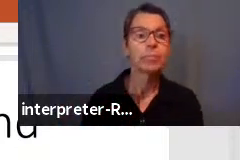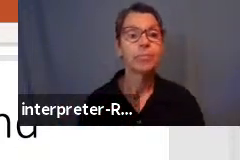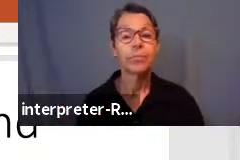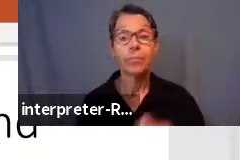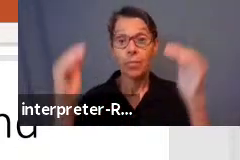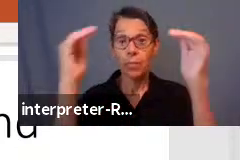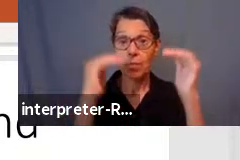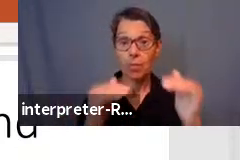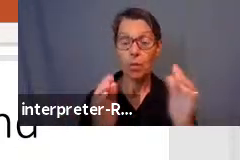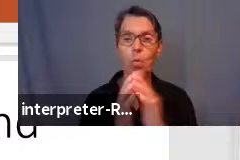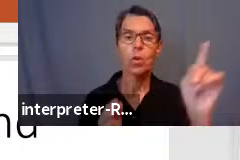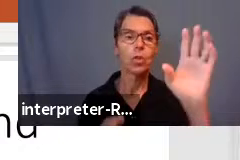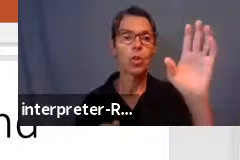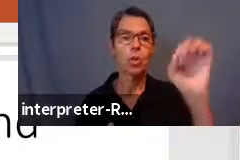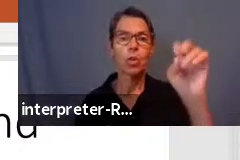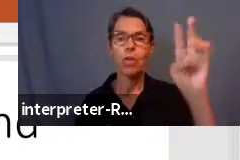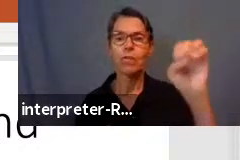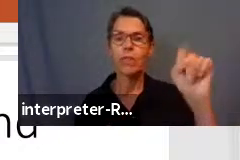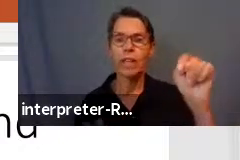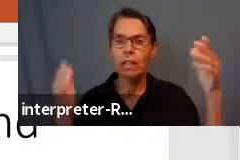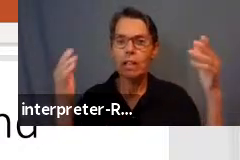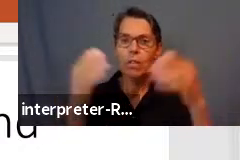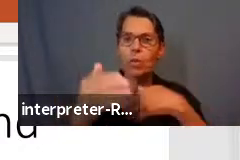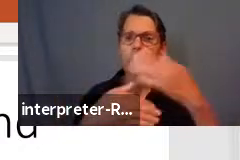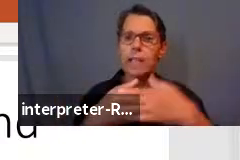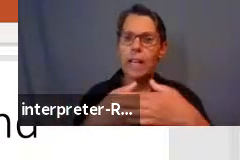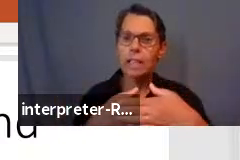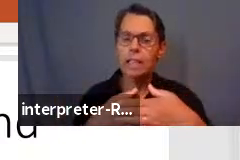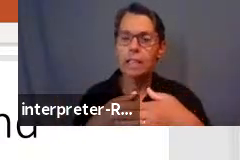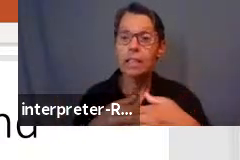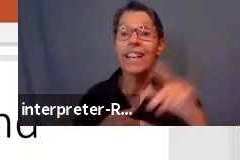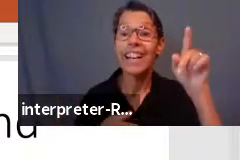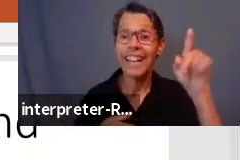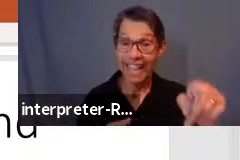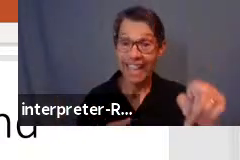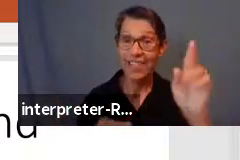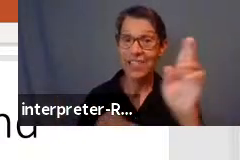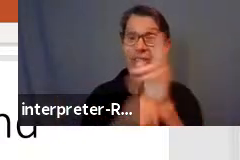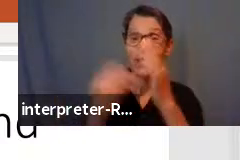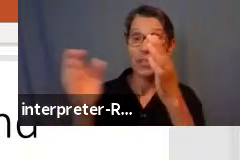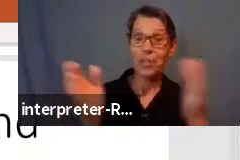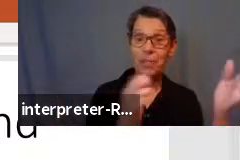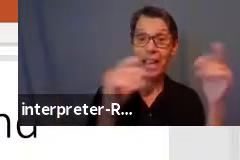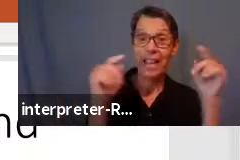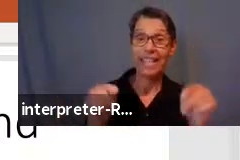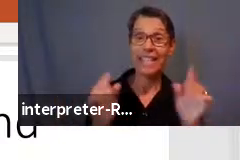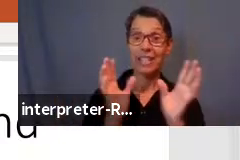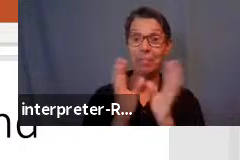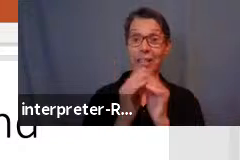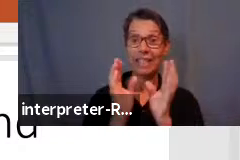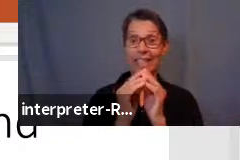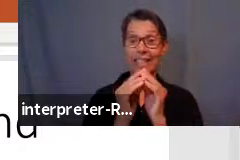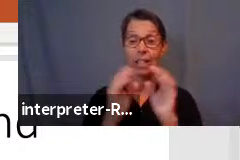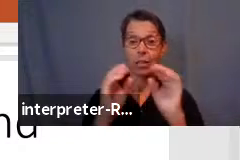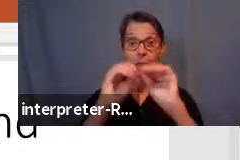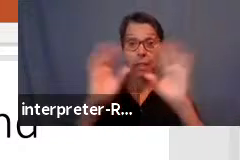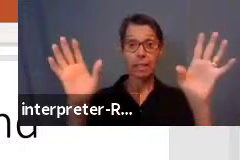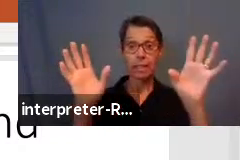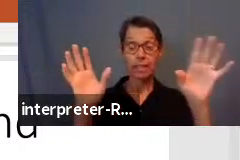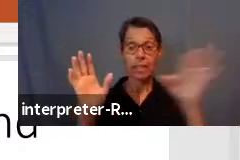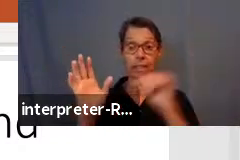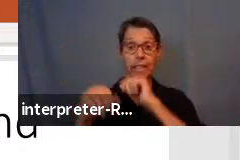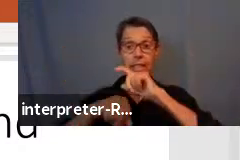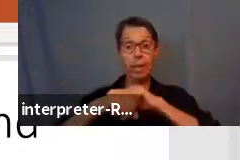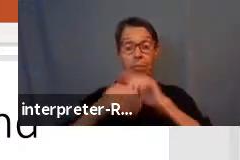focus next? And I will say that we used this information to plan this meeting. It was very evident that taking some time to learn